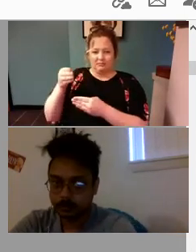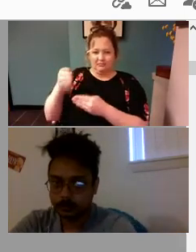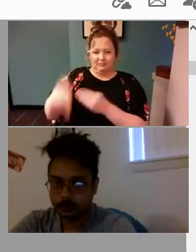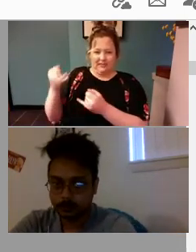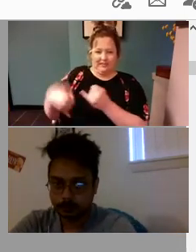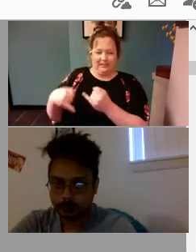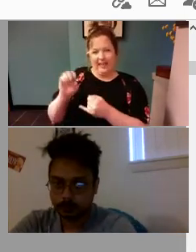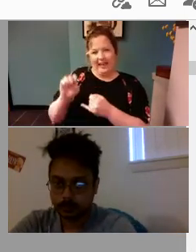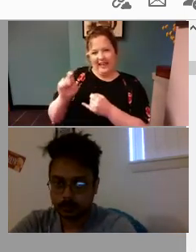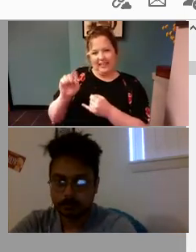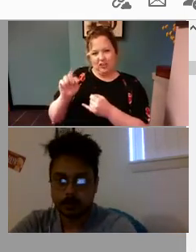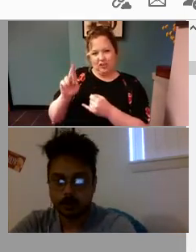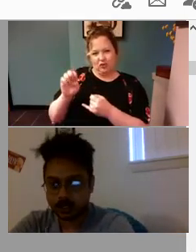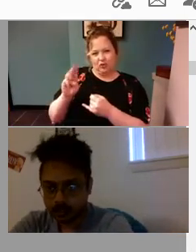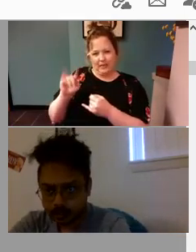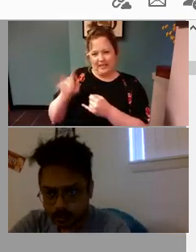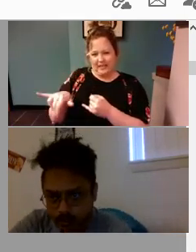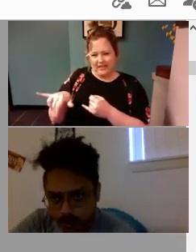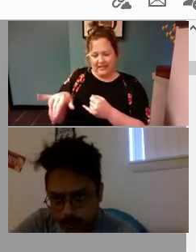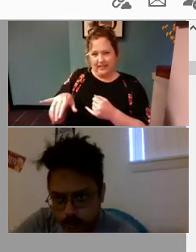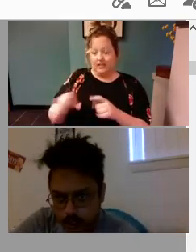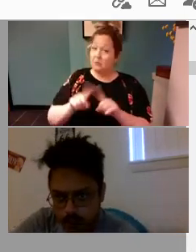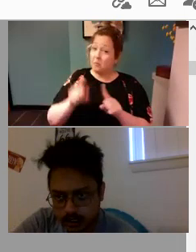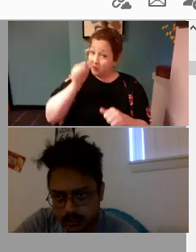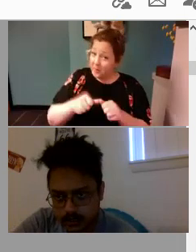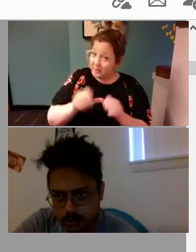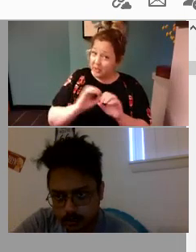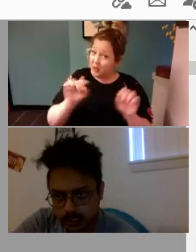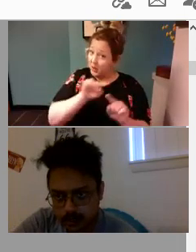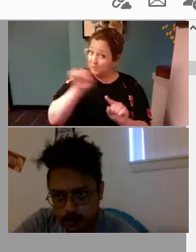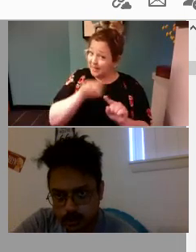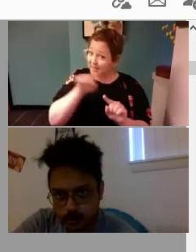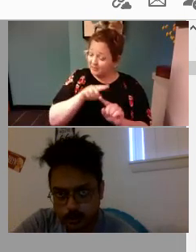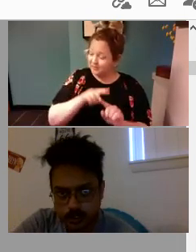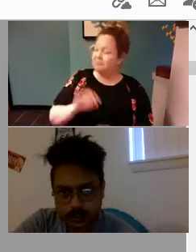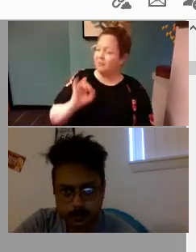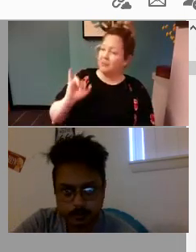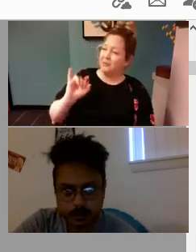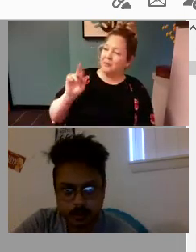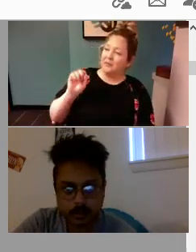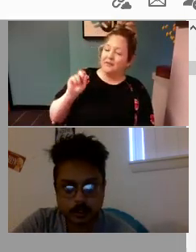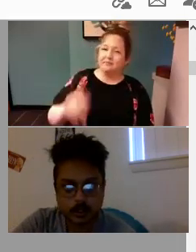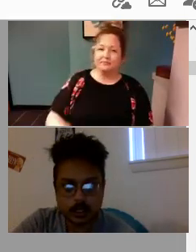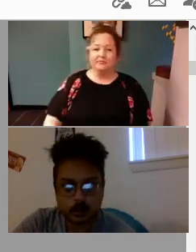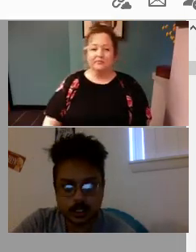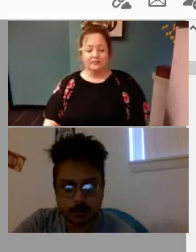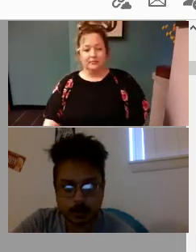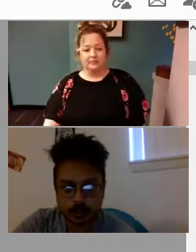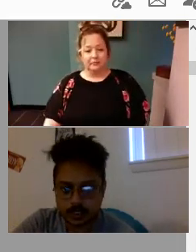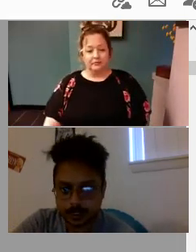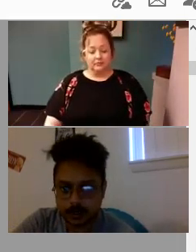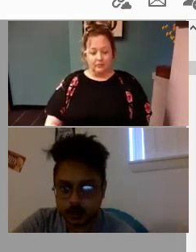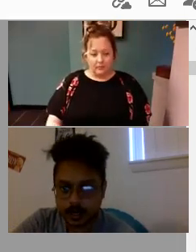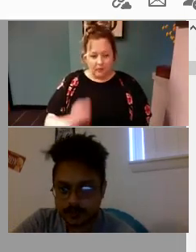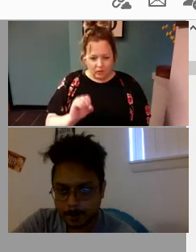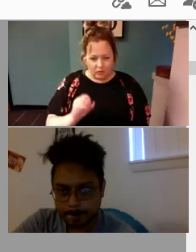Okay. Yep. Okay. So how would the answer to that question look like? So the question